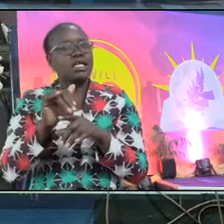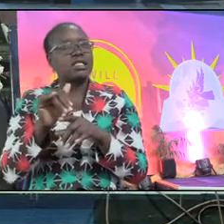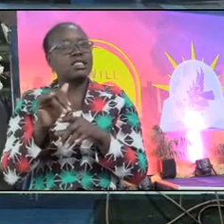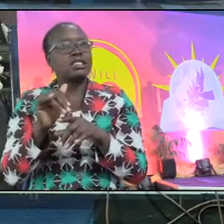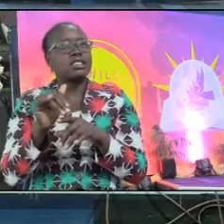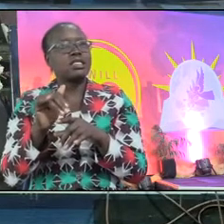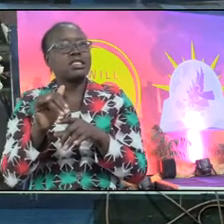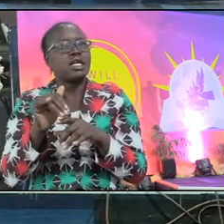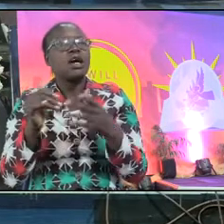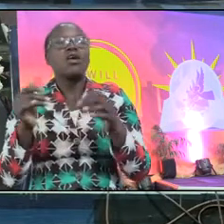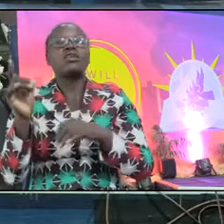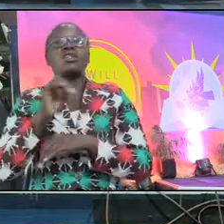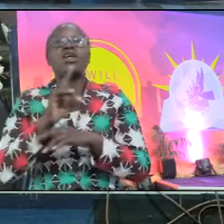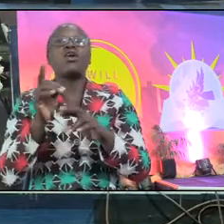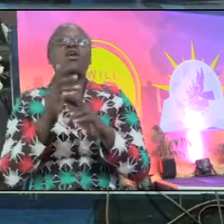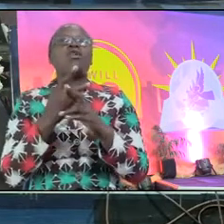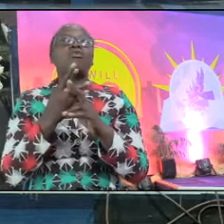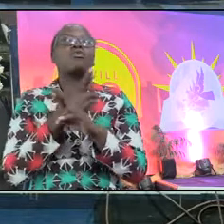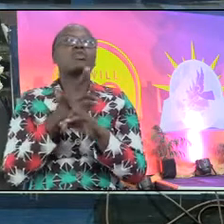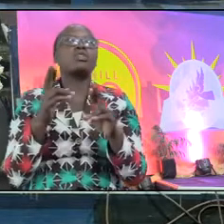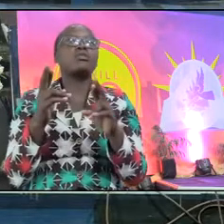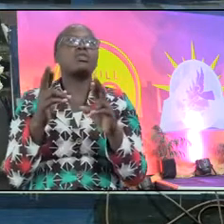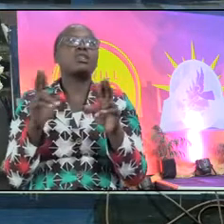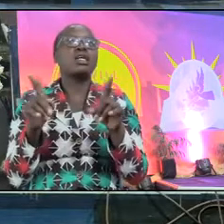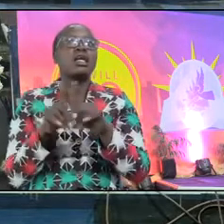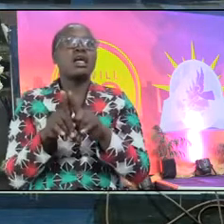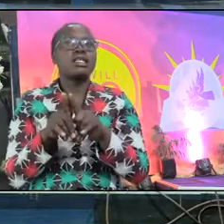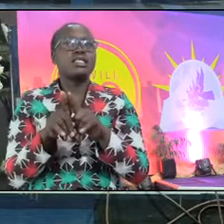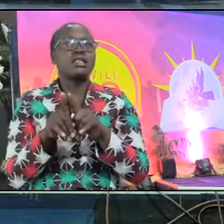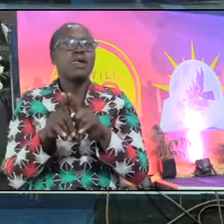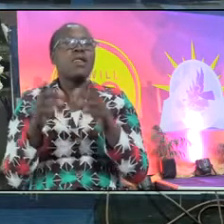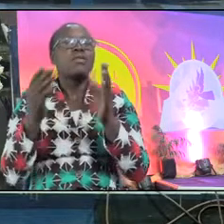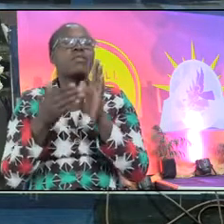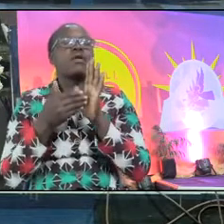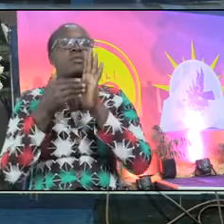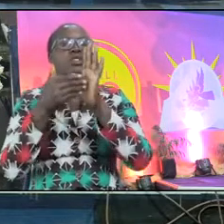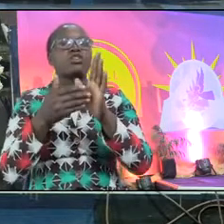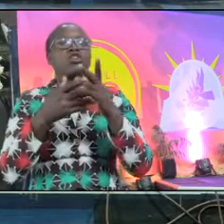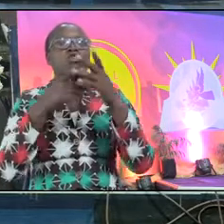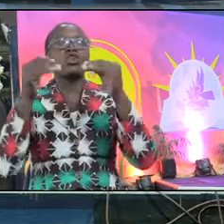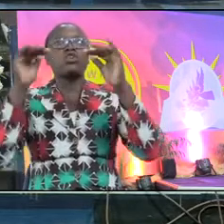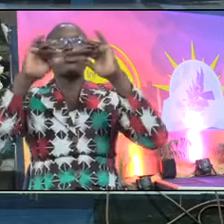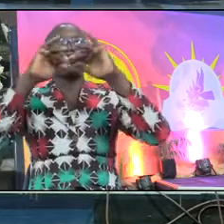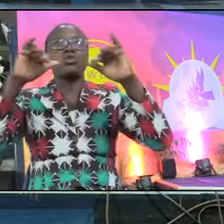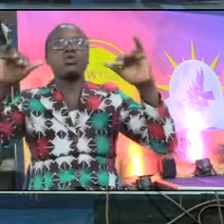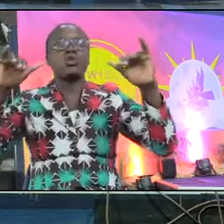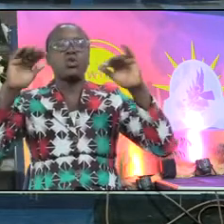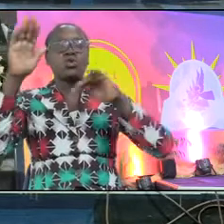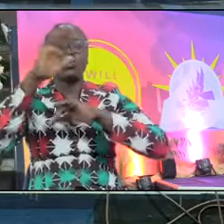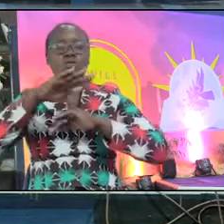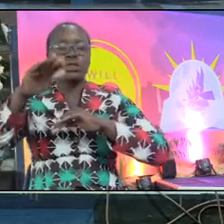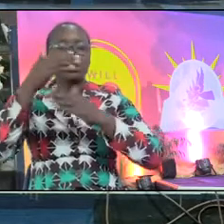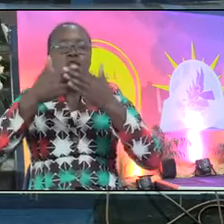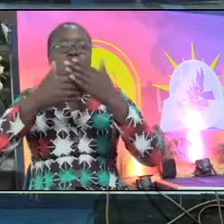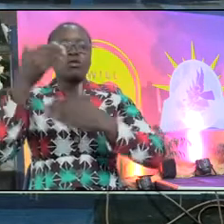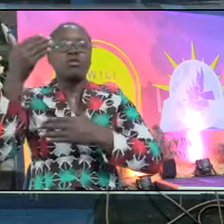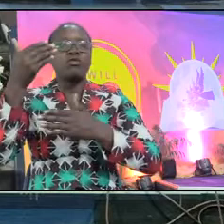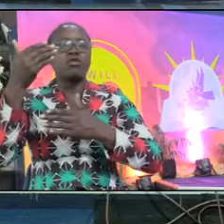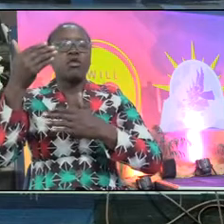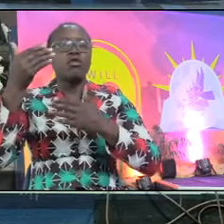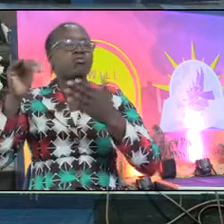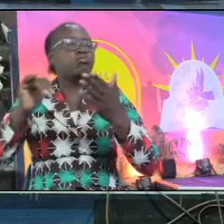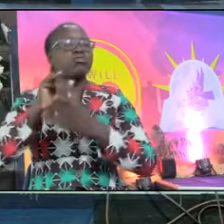pay close attention, after they've been taken off to go into space, before the